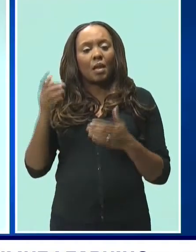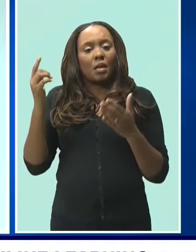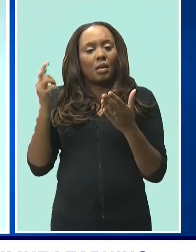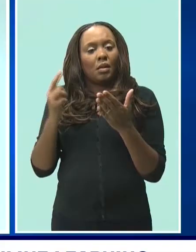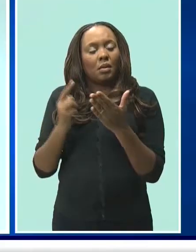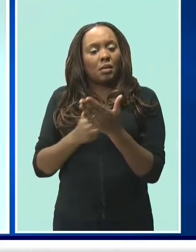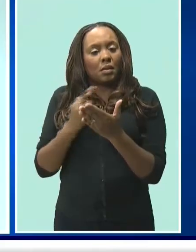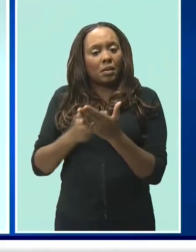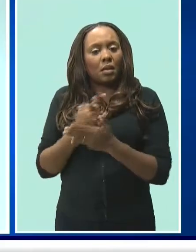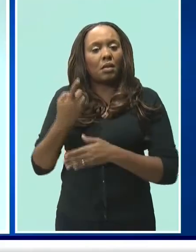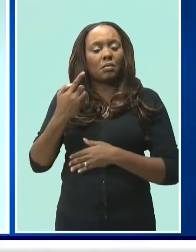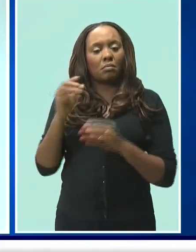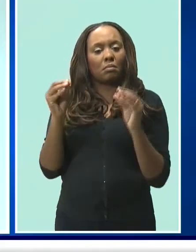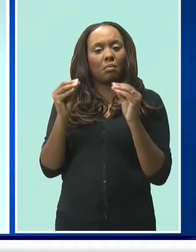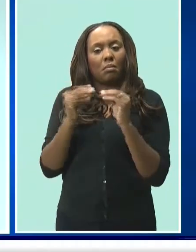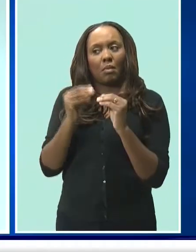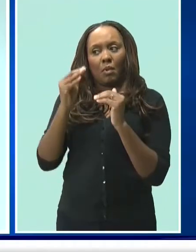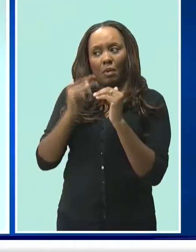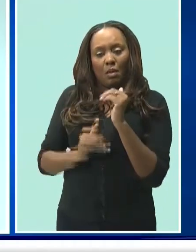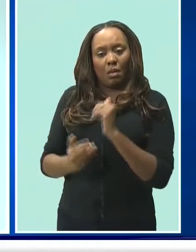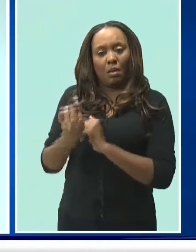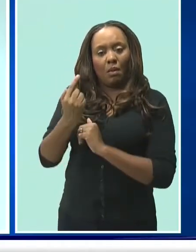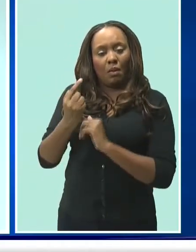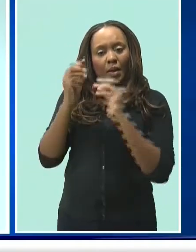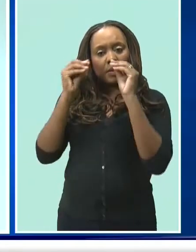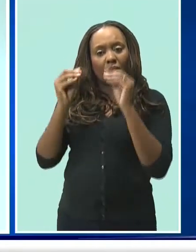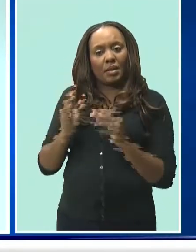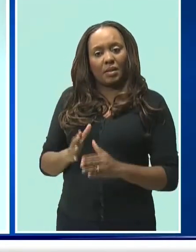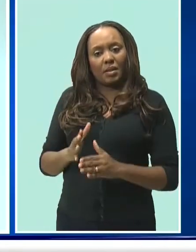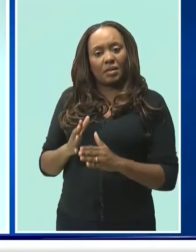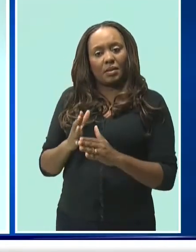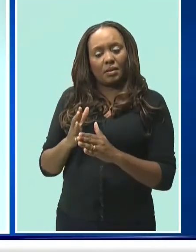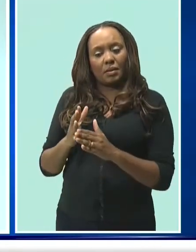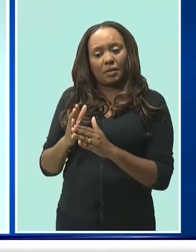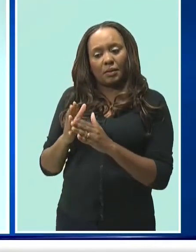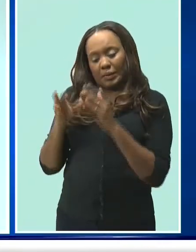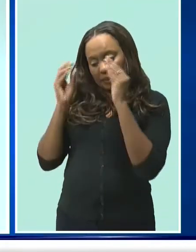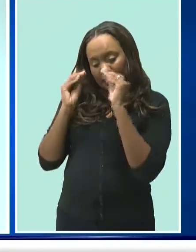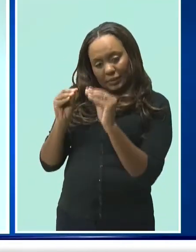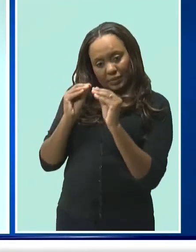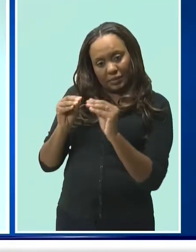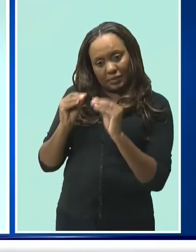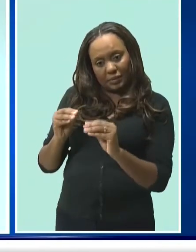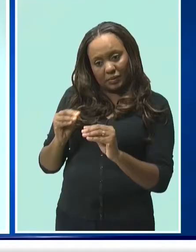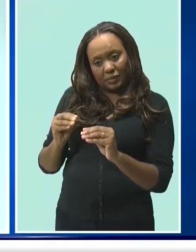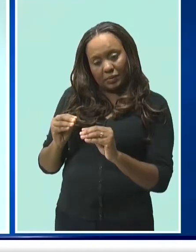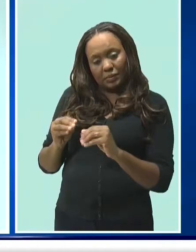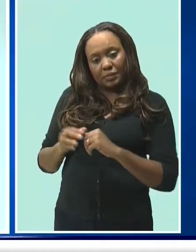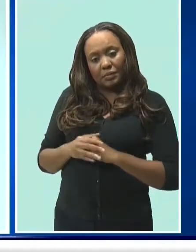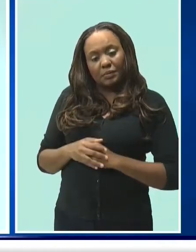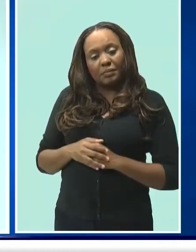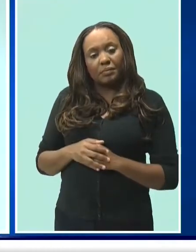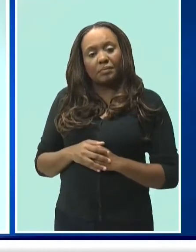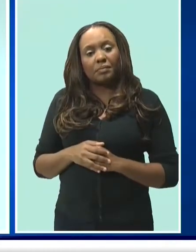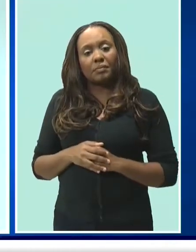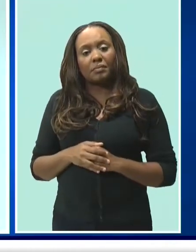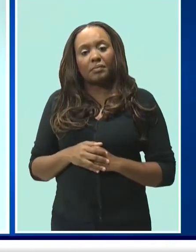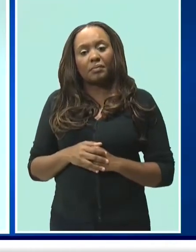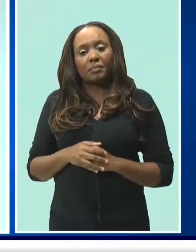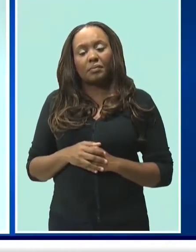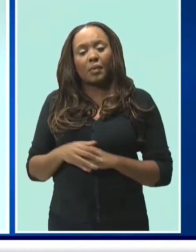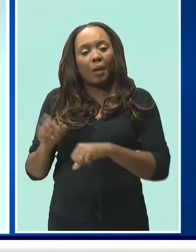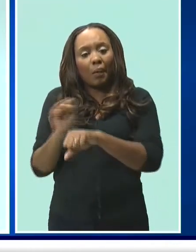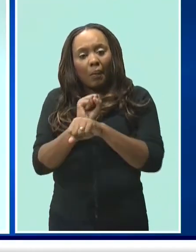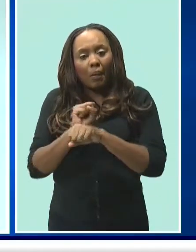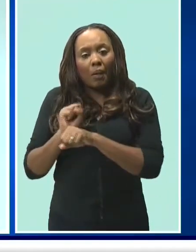one teacher in the session as well, and just working with the children at